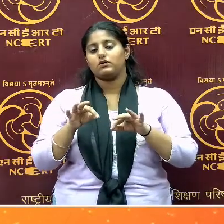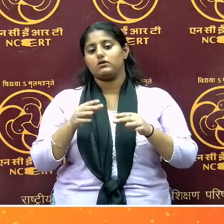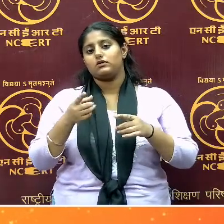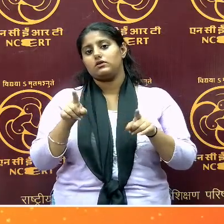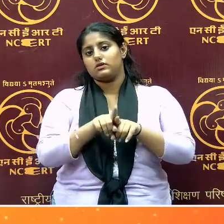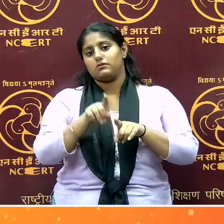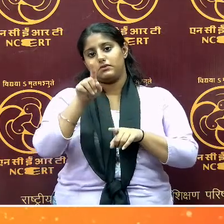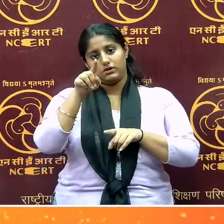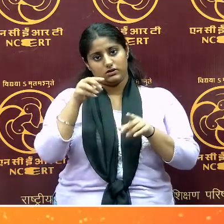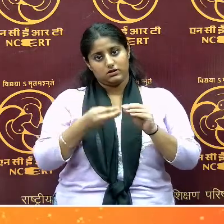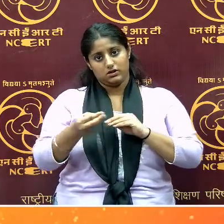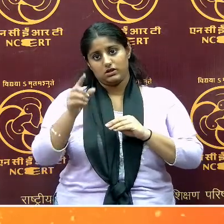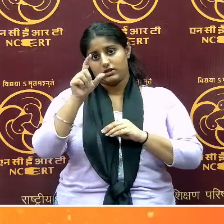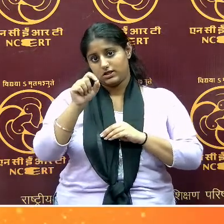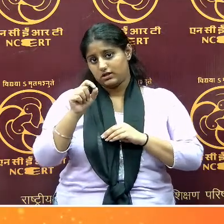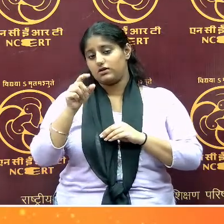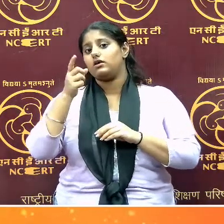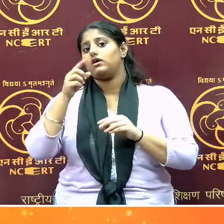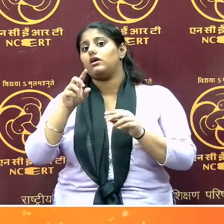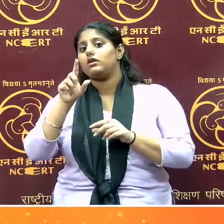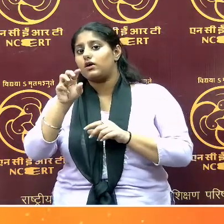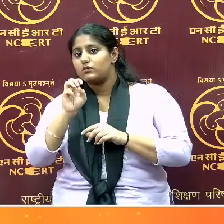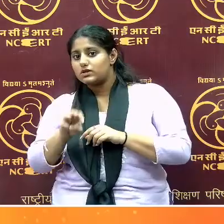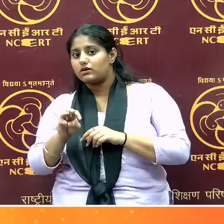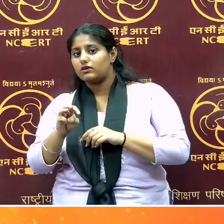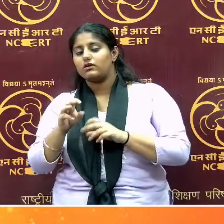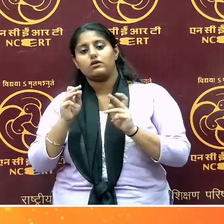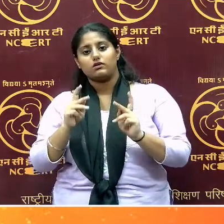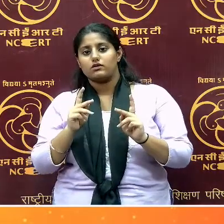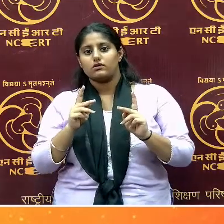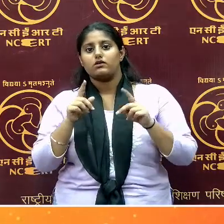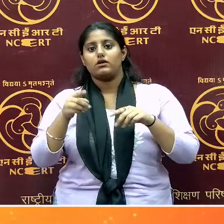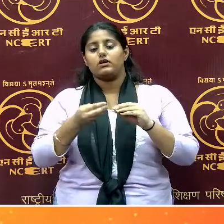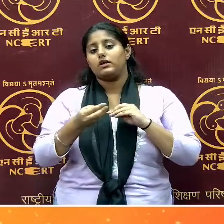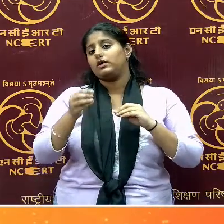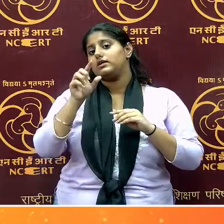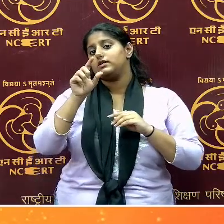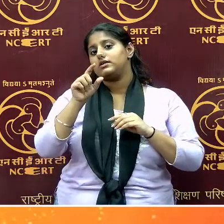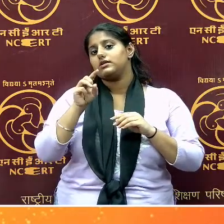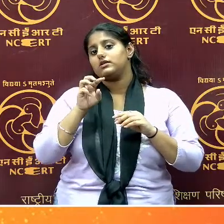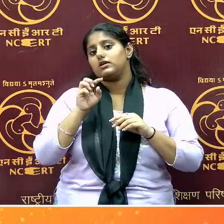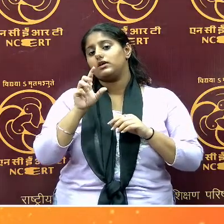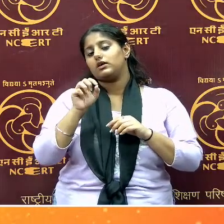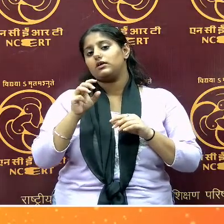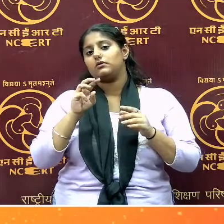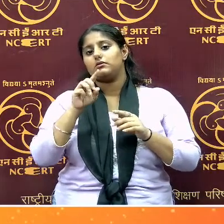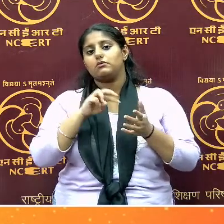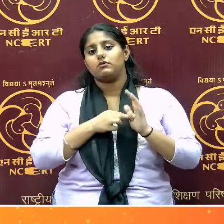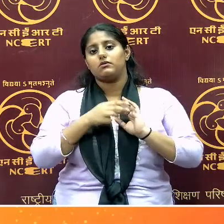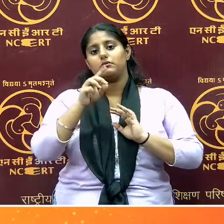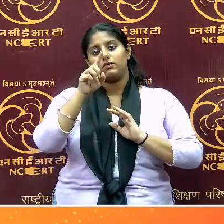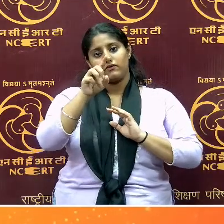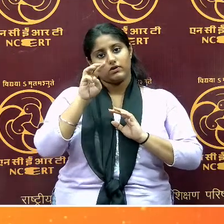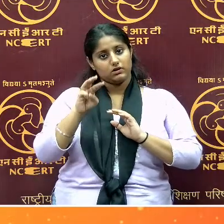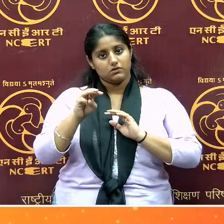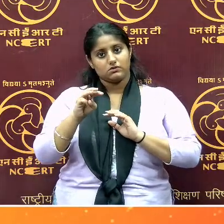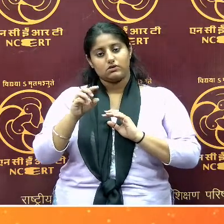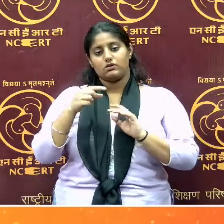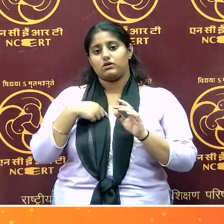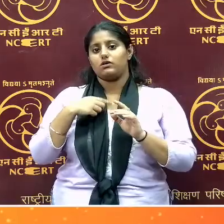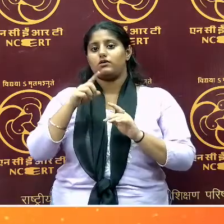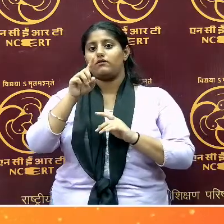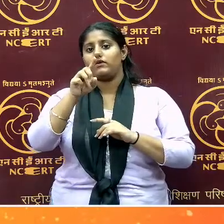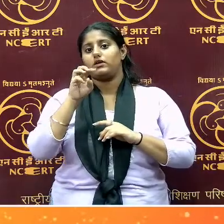10, nearest 100 and 1000. So, nearest 10 is 1000. We have taken 1002. Nearest 10